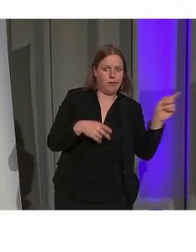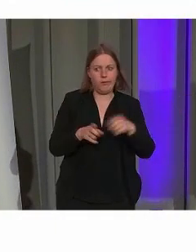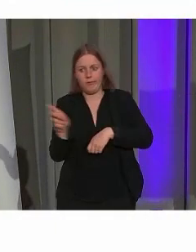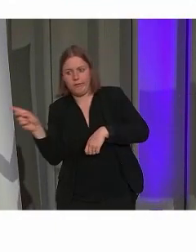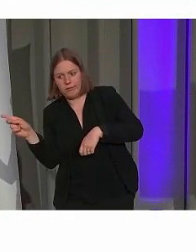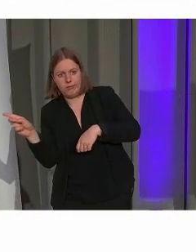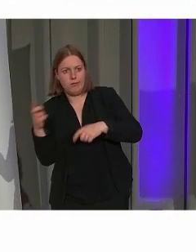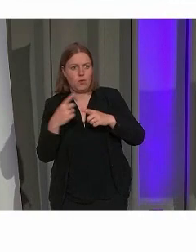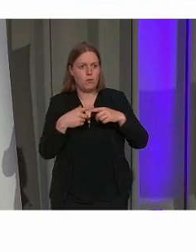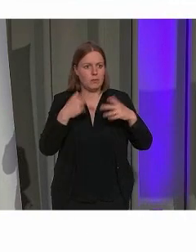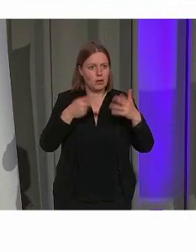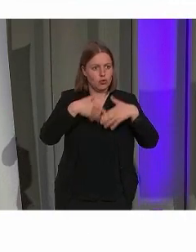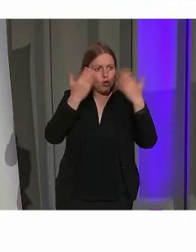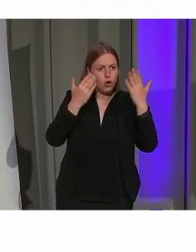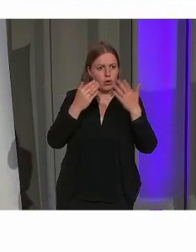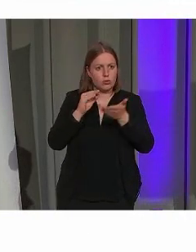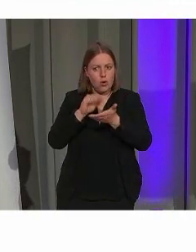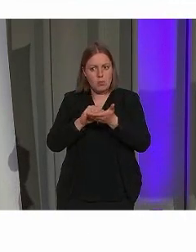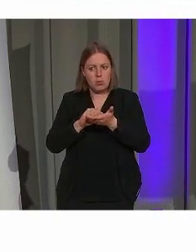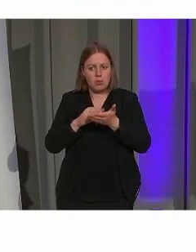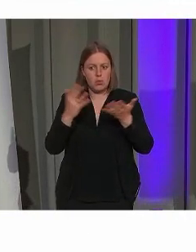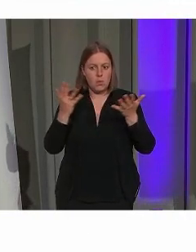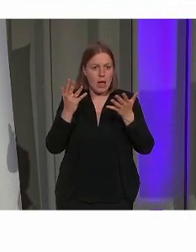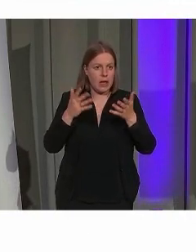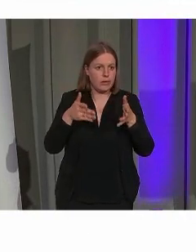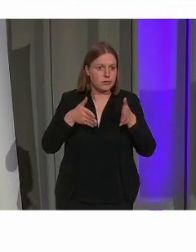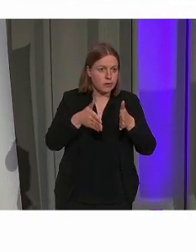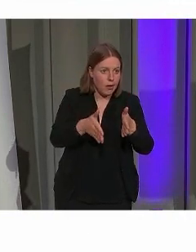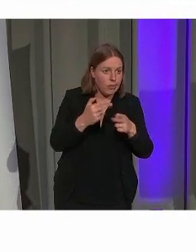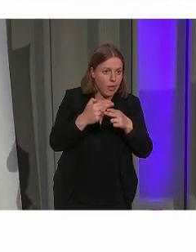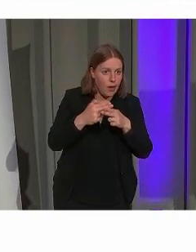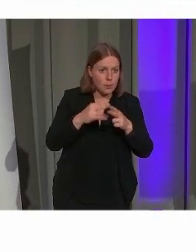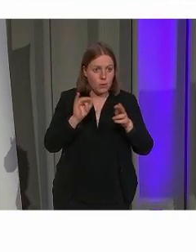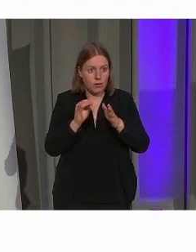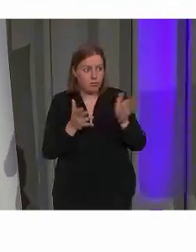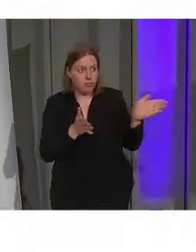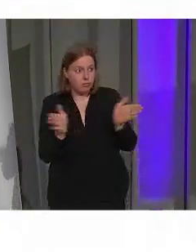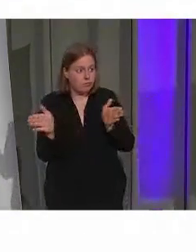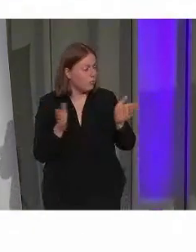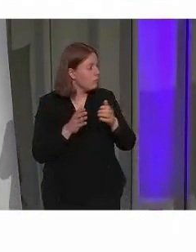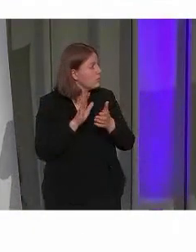easier identification of main streets. Here in the figure you have